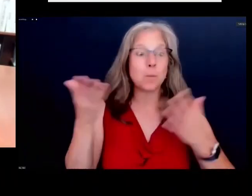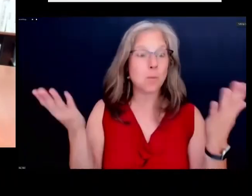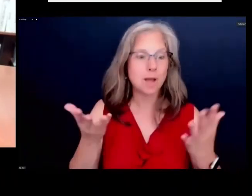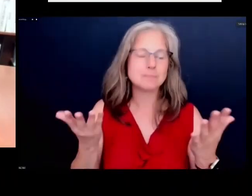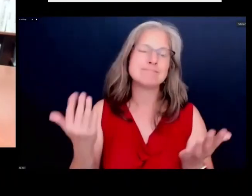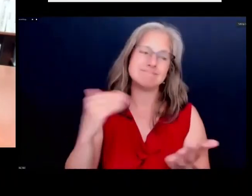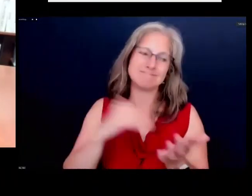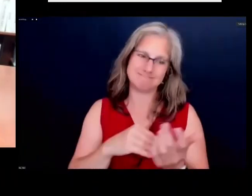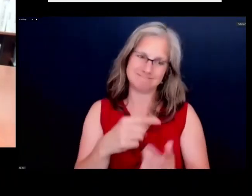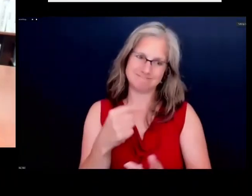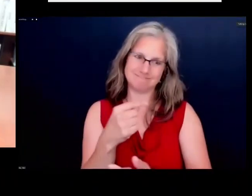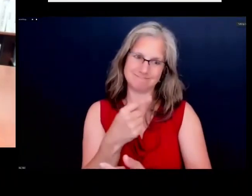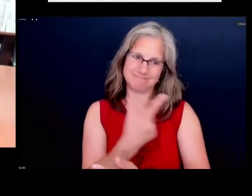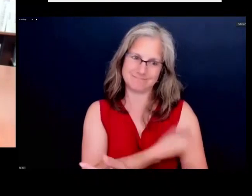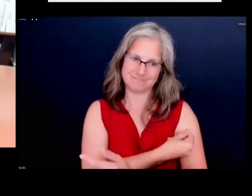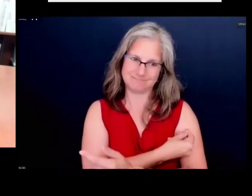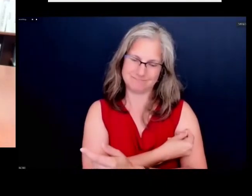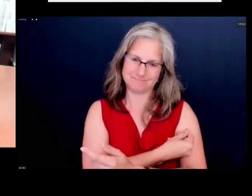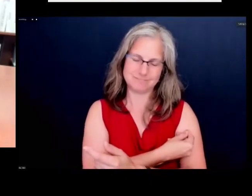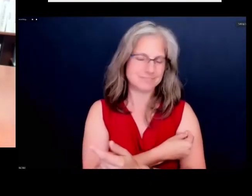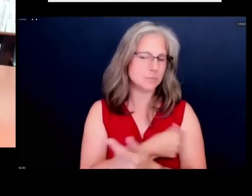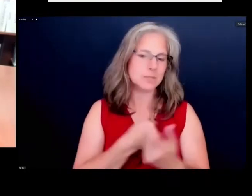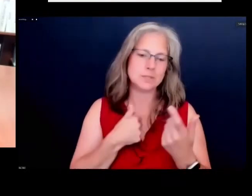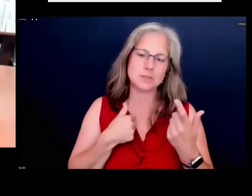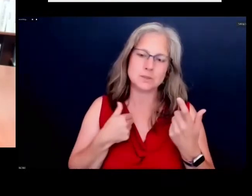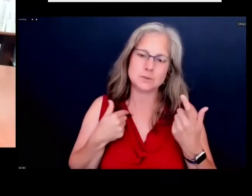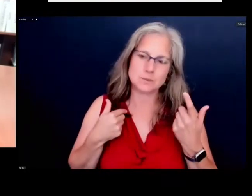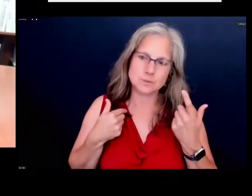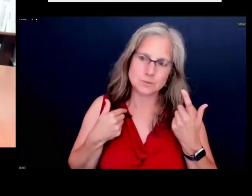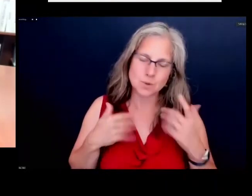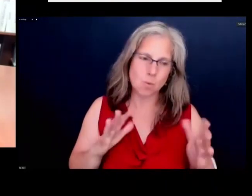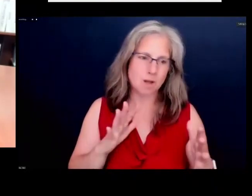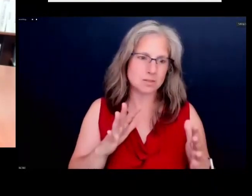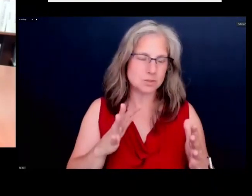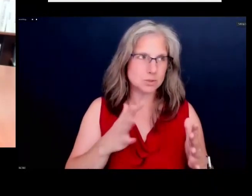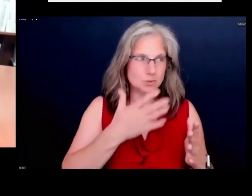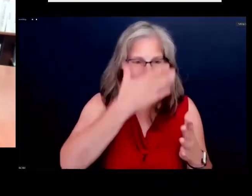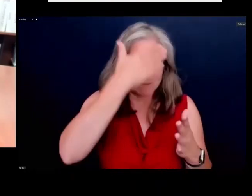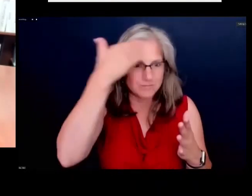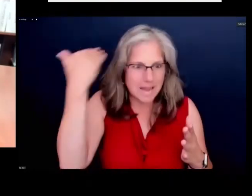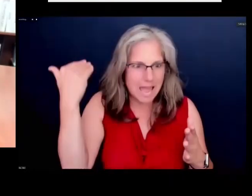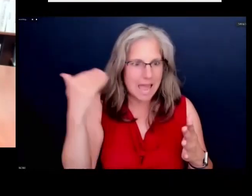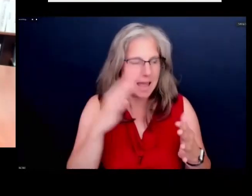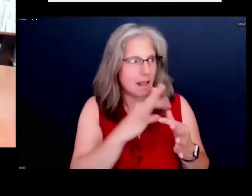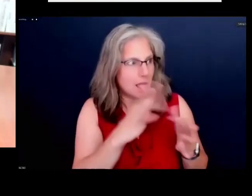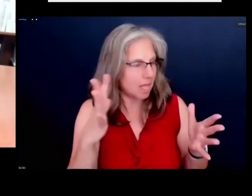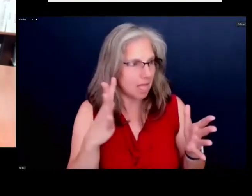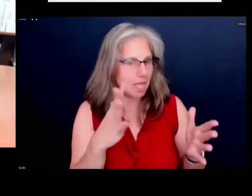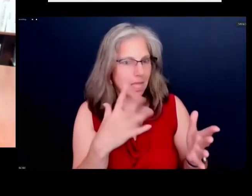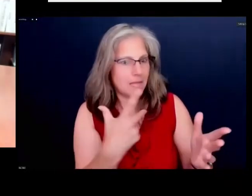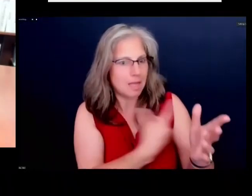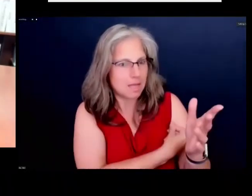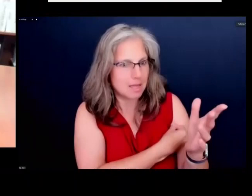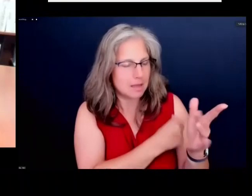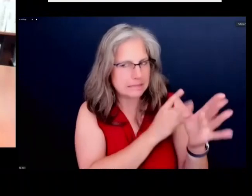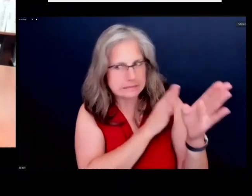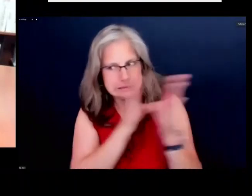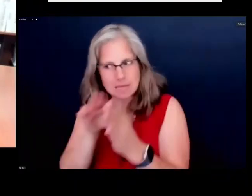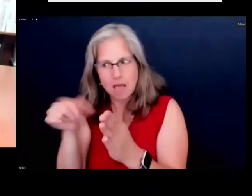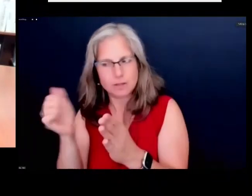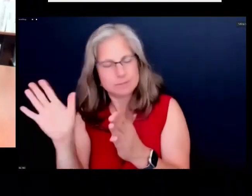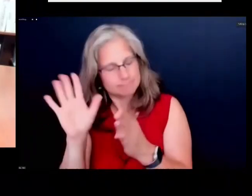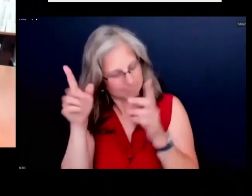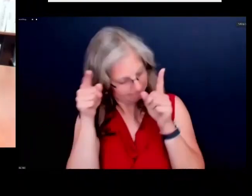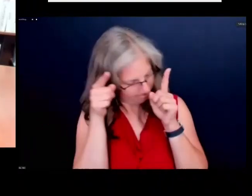worked best is, again, vaccination. And so we don't want to let go of that focus.